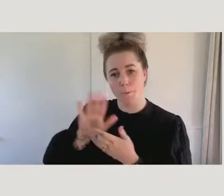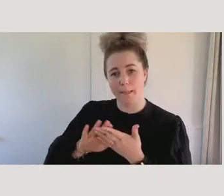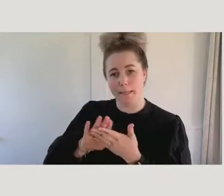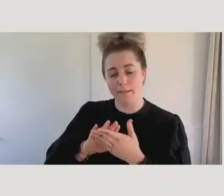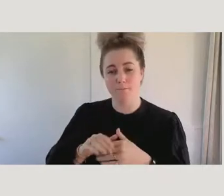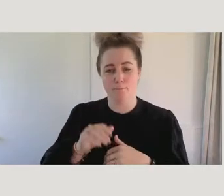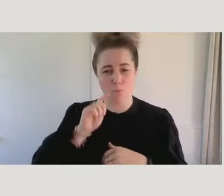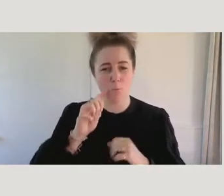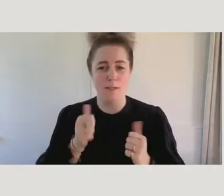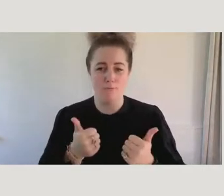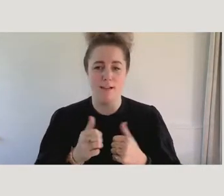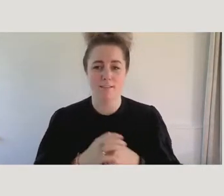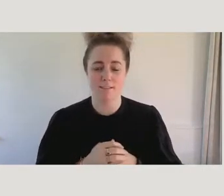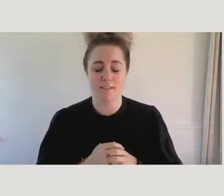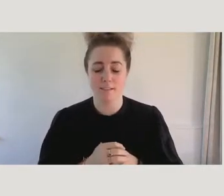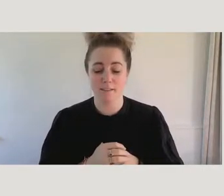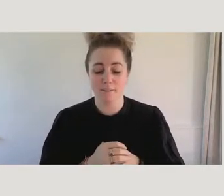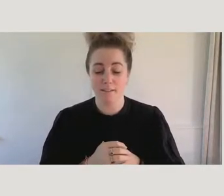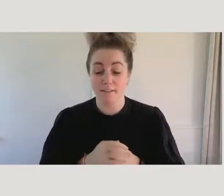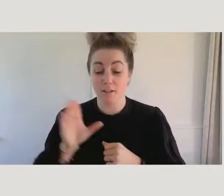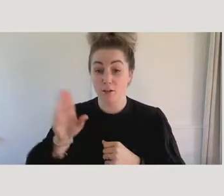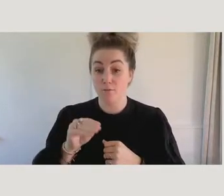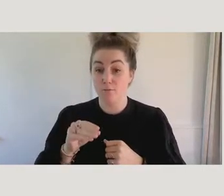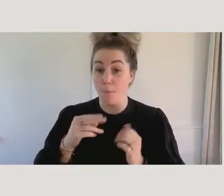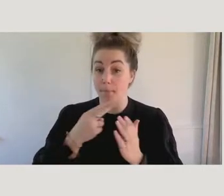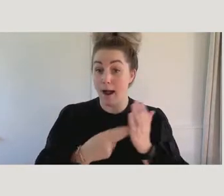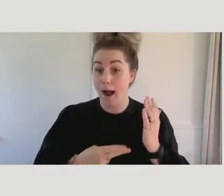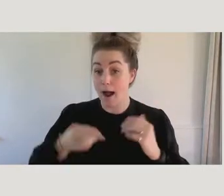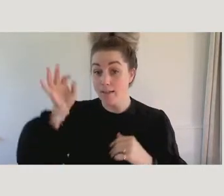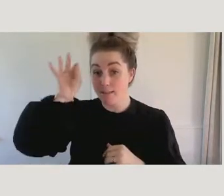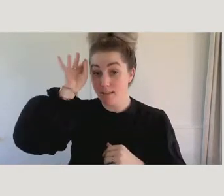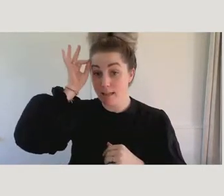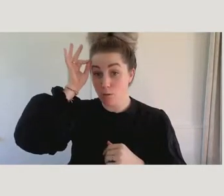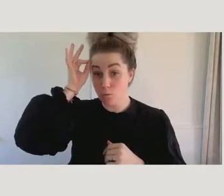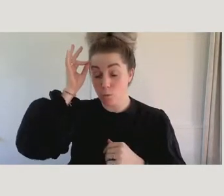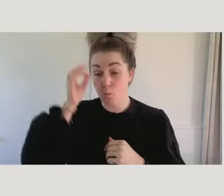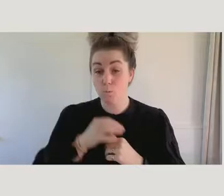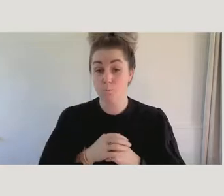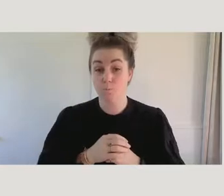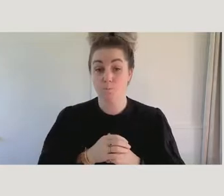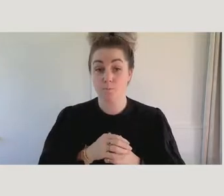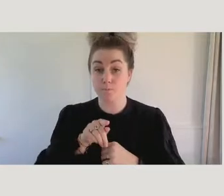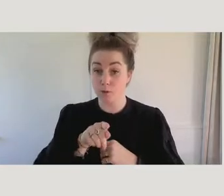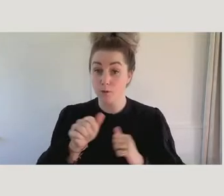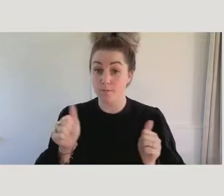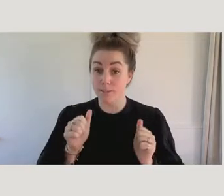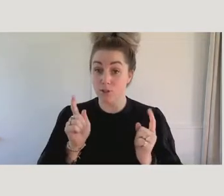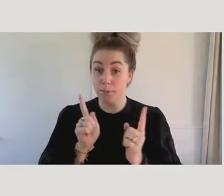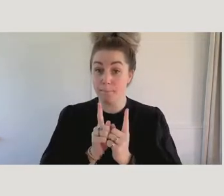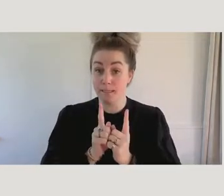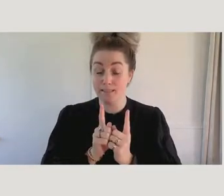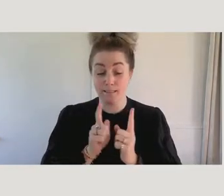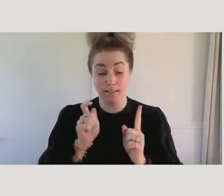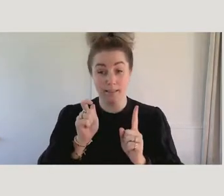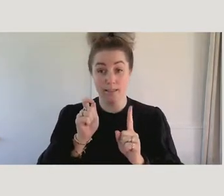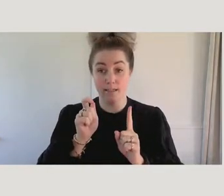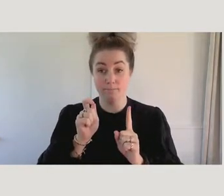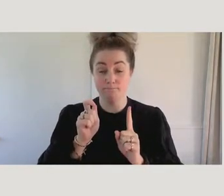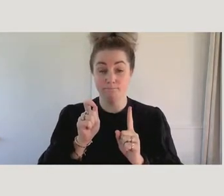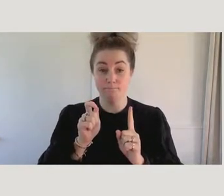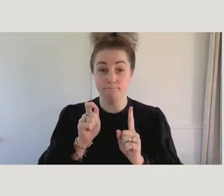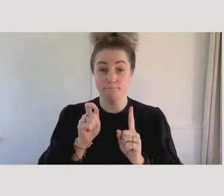good from the Arts Council we you already met earlier on fit to Falla and John